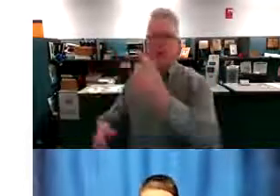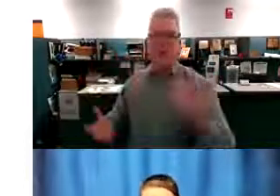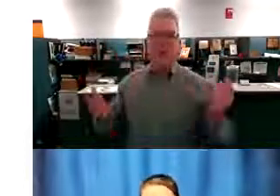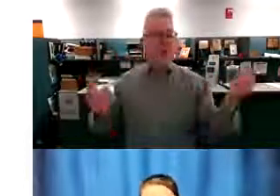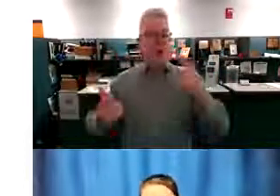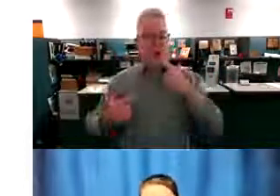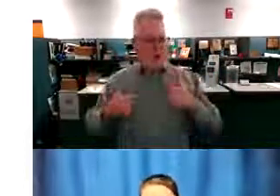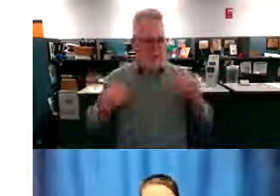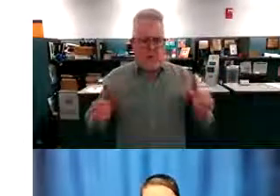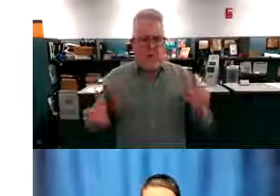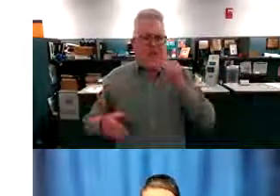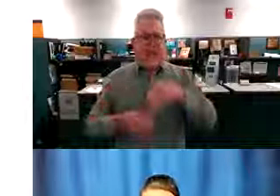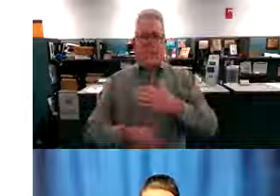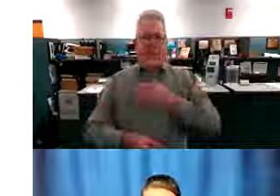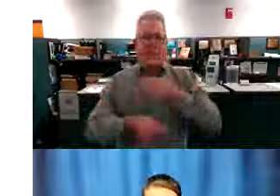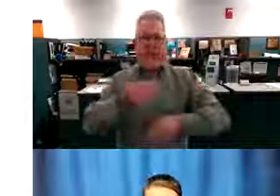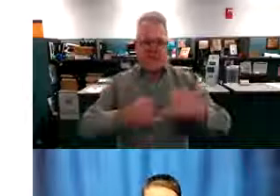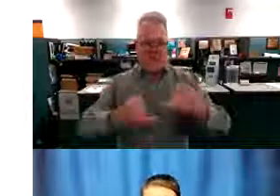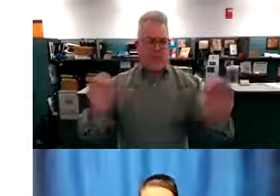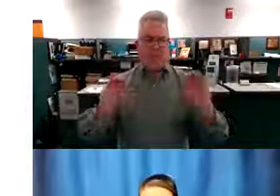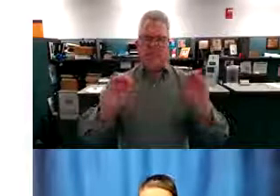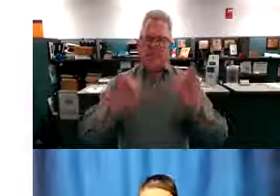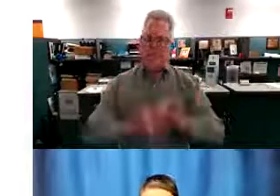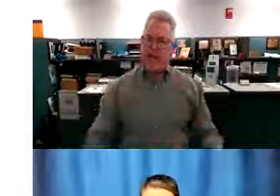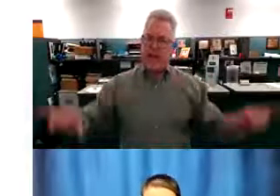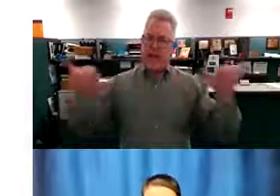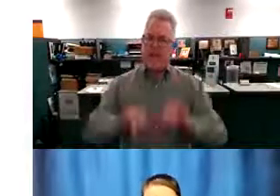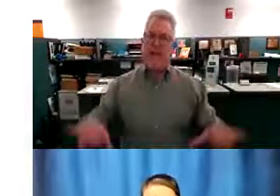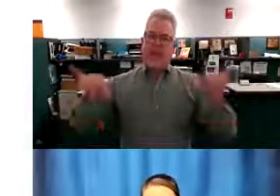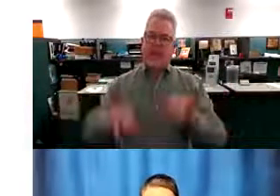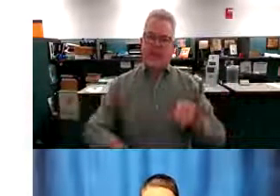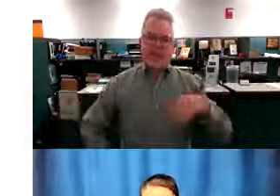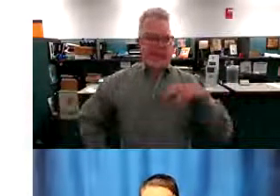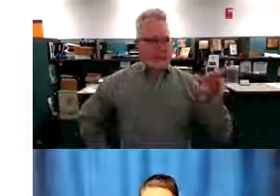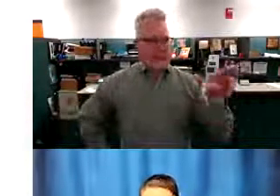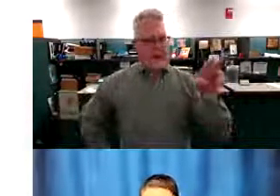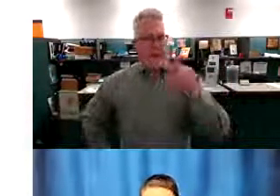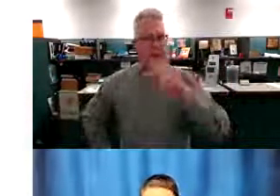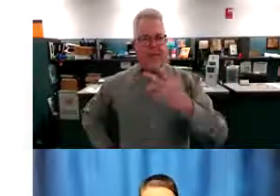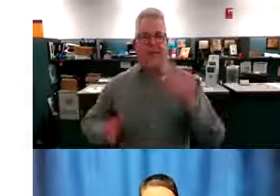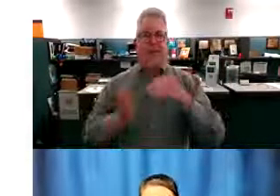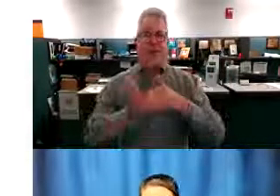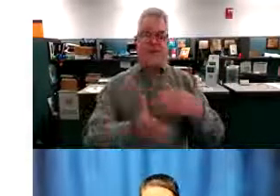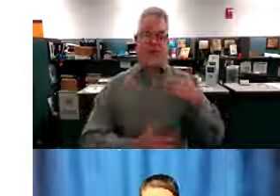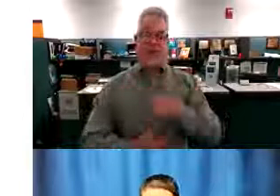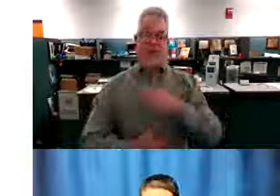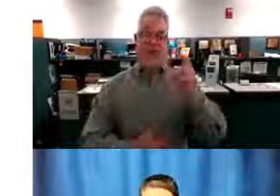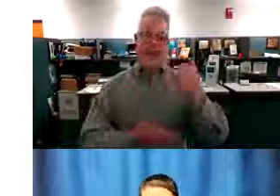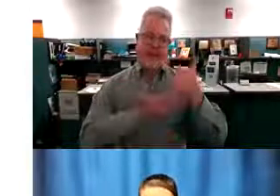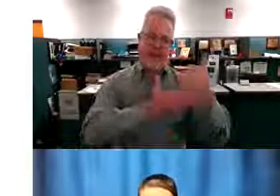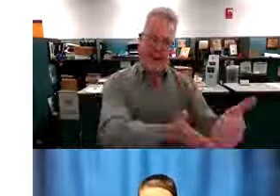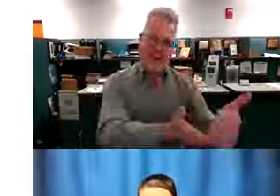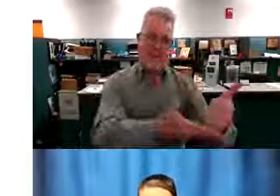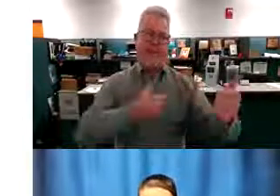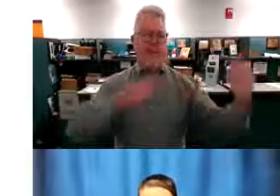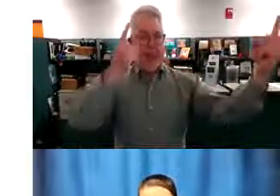cost and, what is it going to cost interpreters? And, it's not in my budget. Looking at the budget line, it's often what it comes down to.